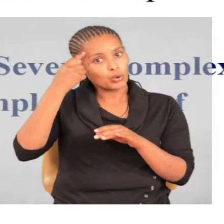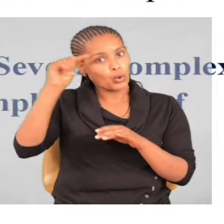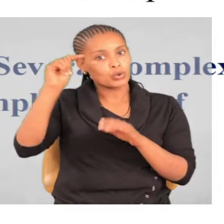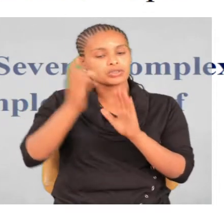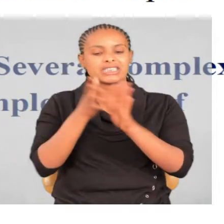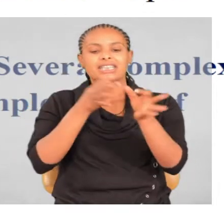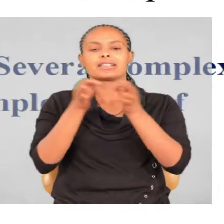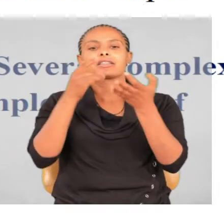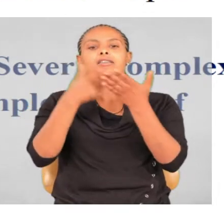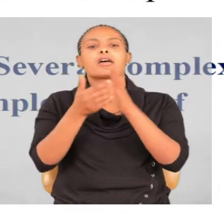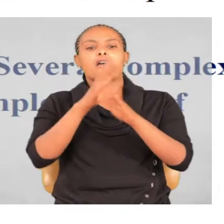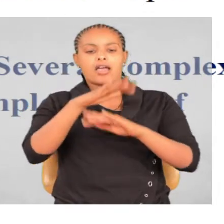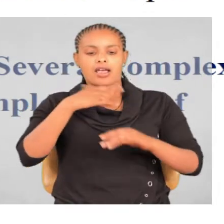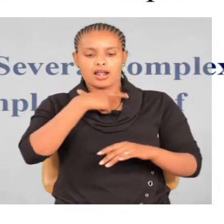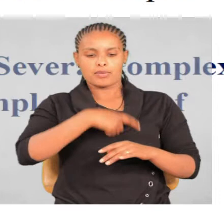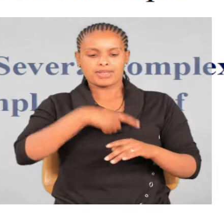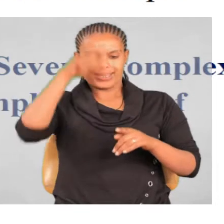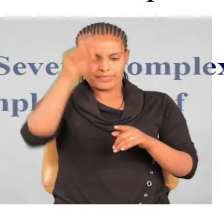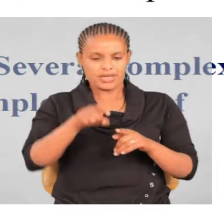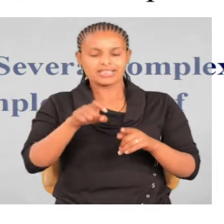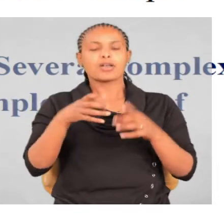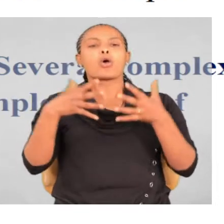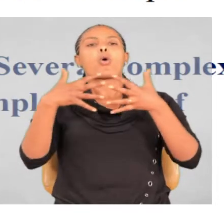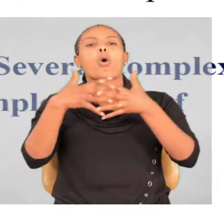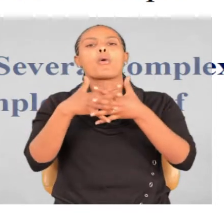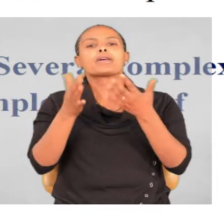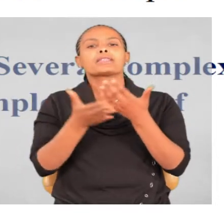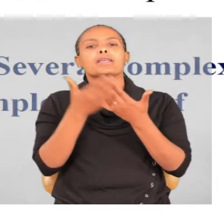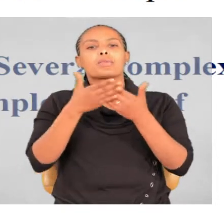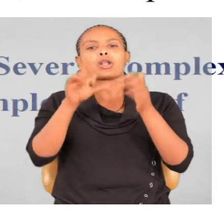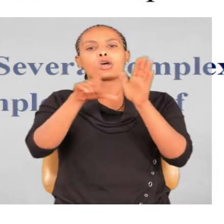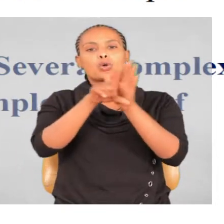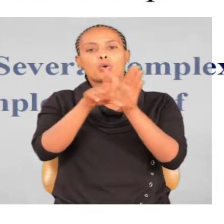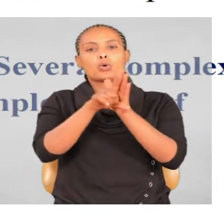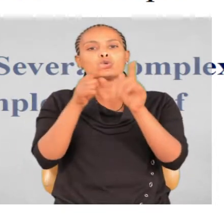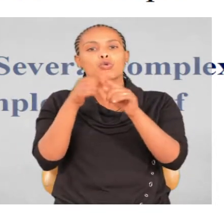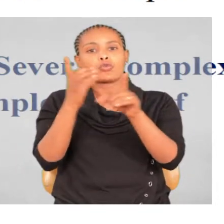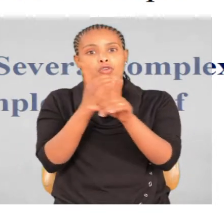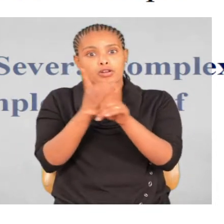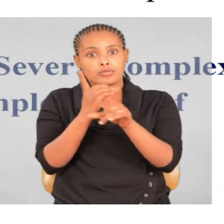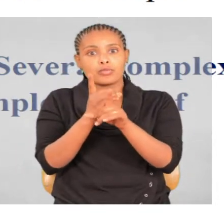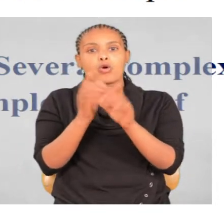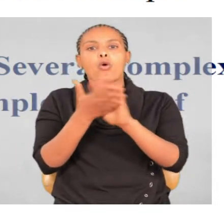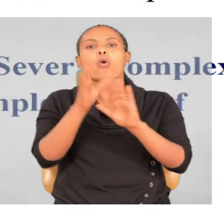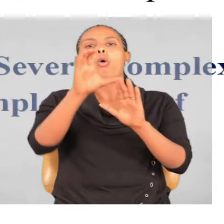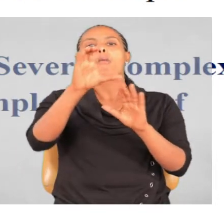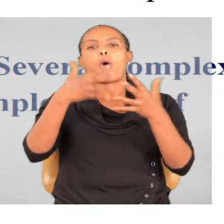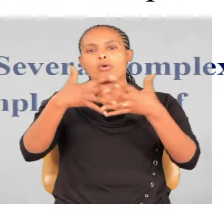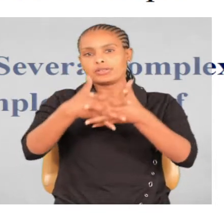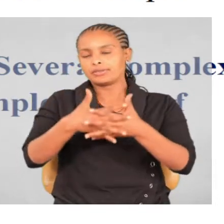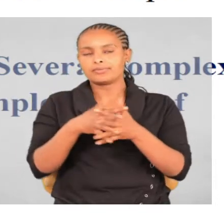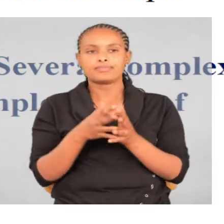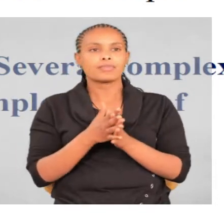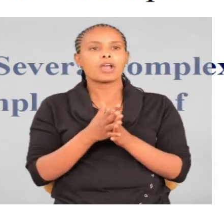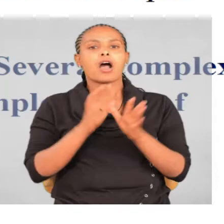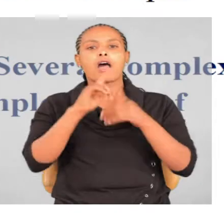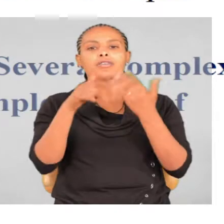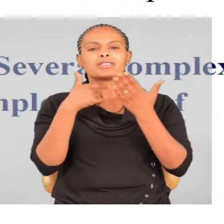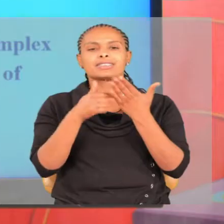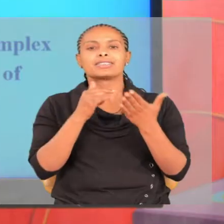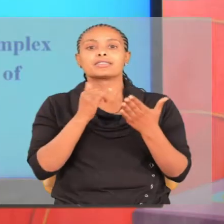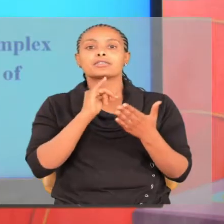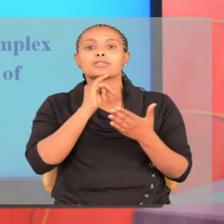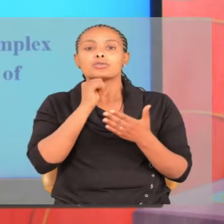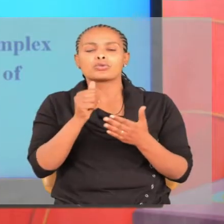states that elements must combine in simple whole number ratios to form compounds. However, this is